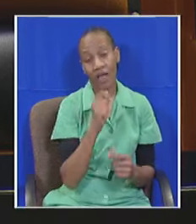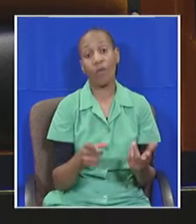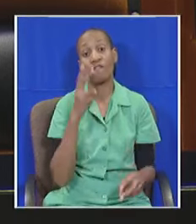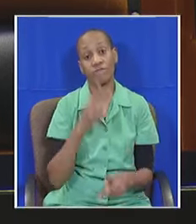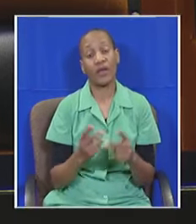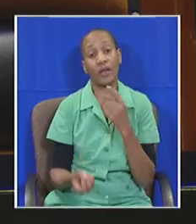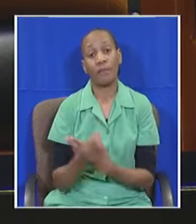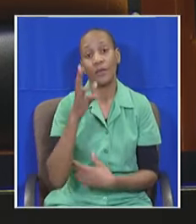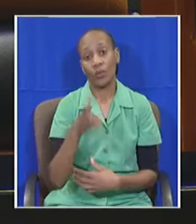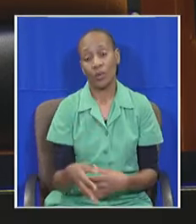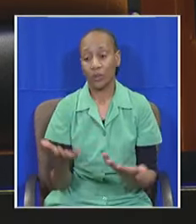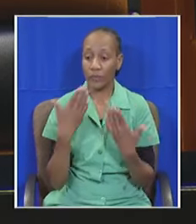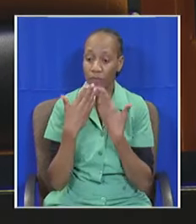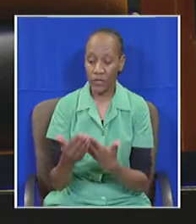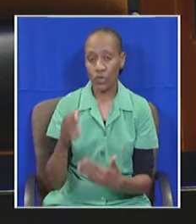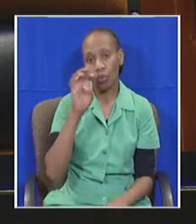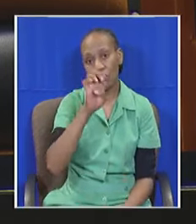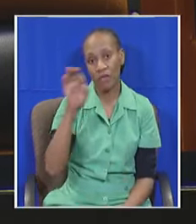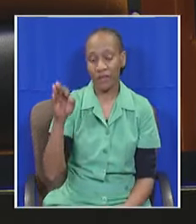you, EFF.